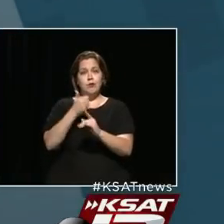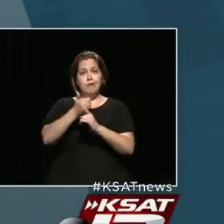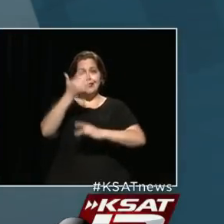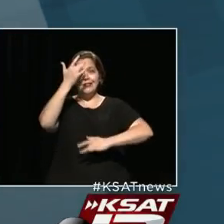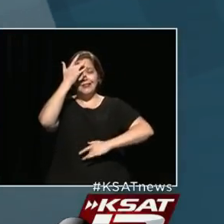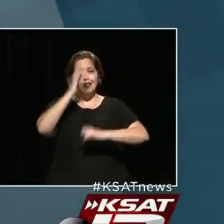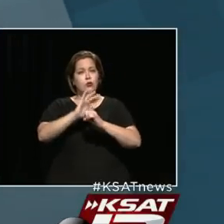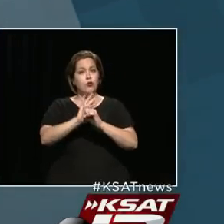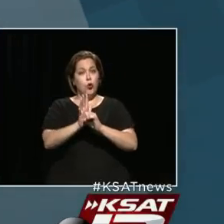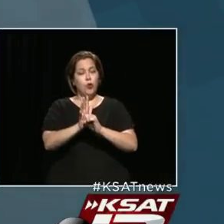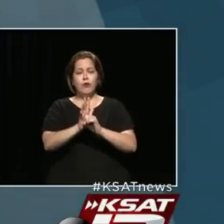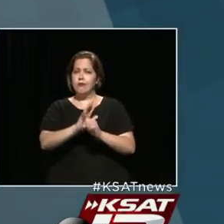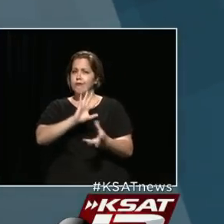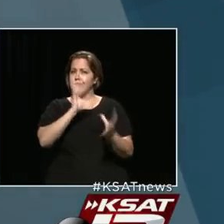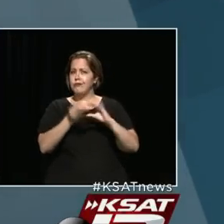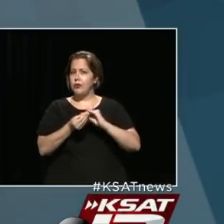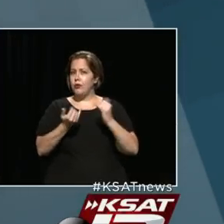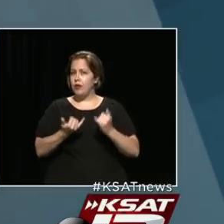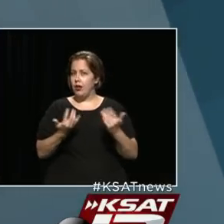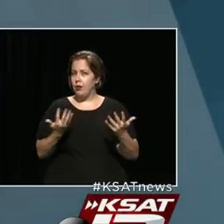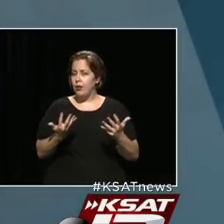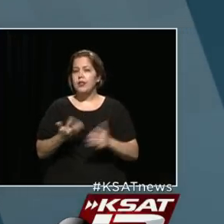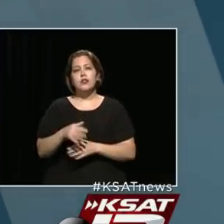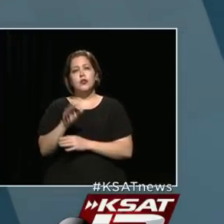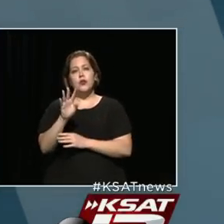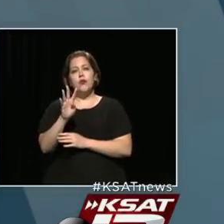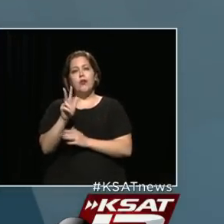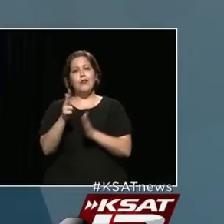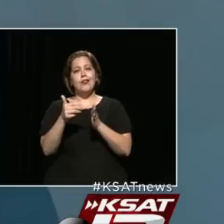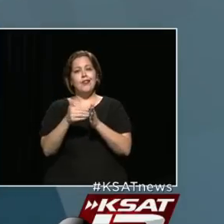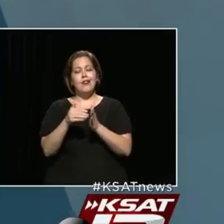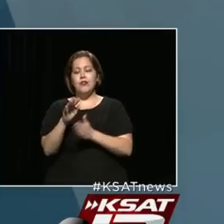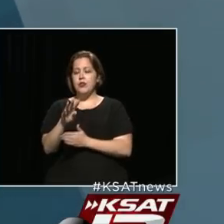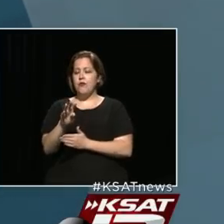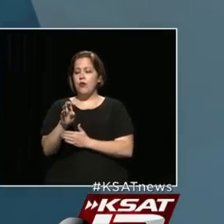of COVID-19, which brings our total to